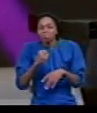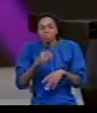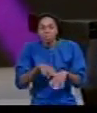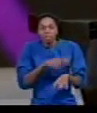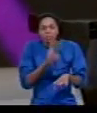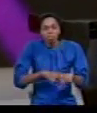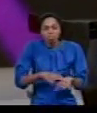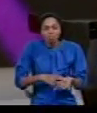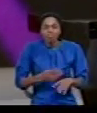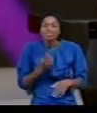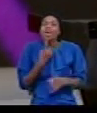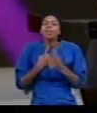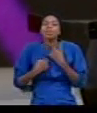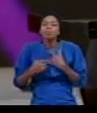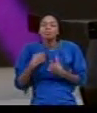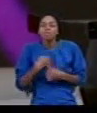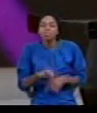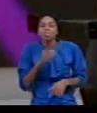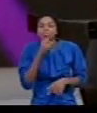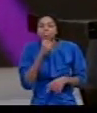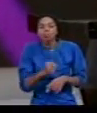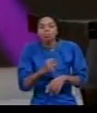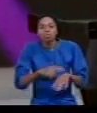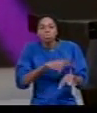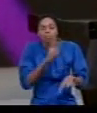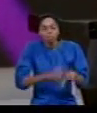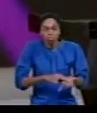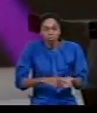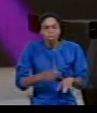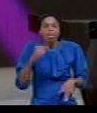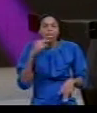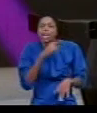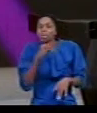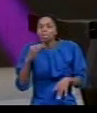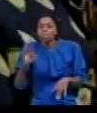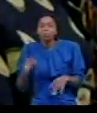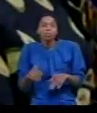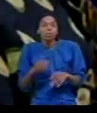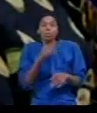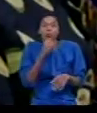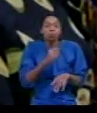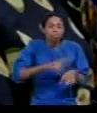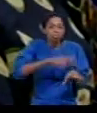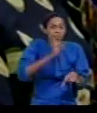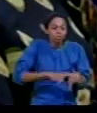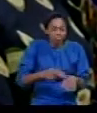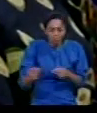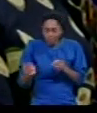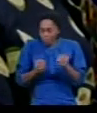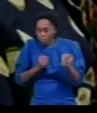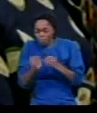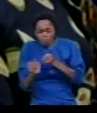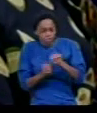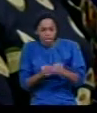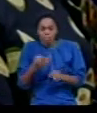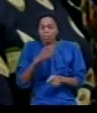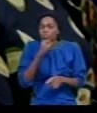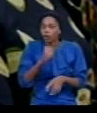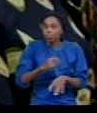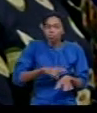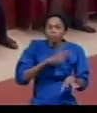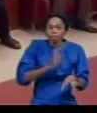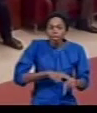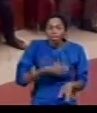the anger of the old man, and the fretting of the old man is not just to come